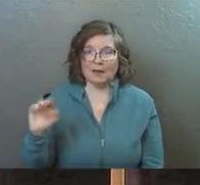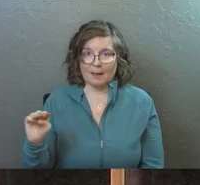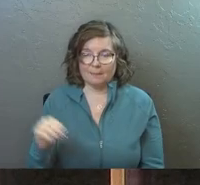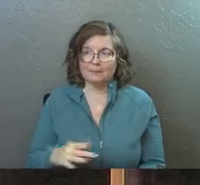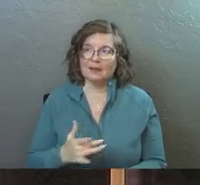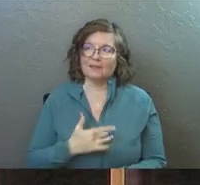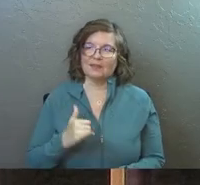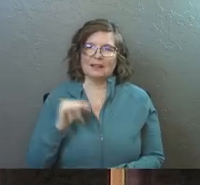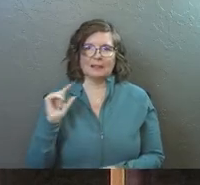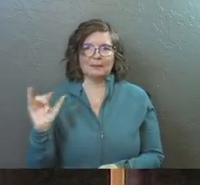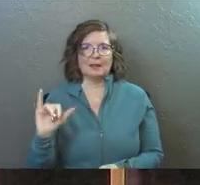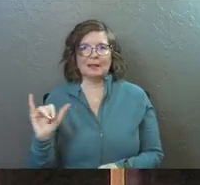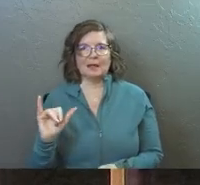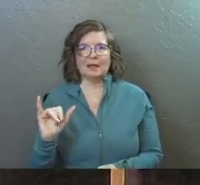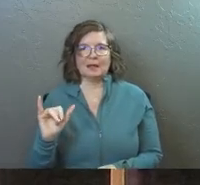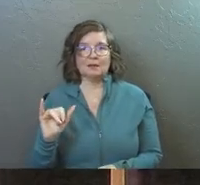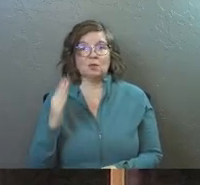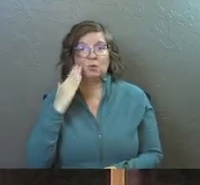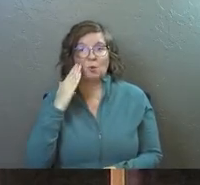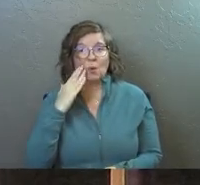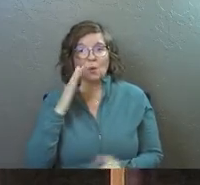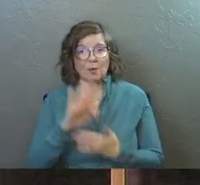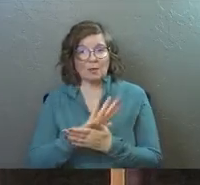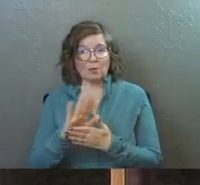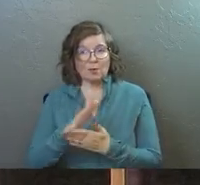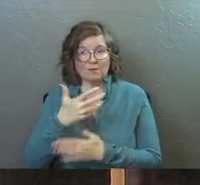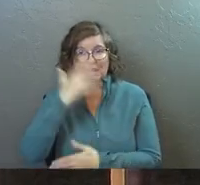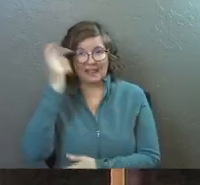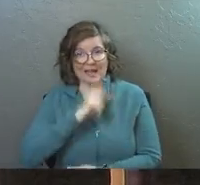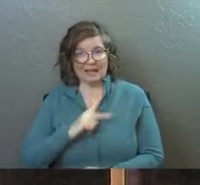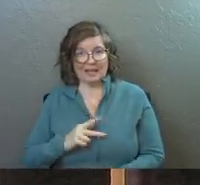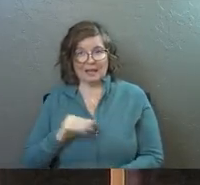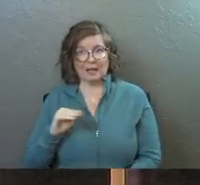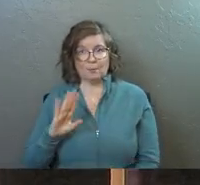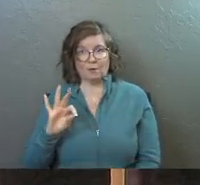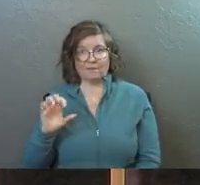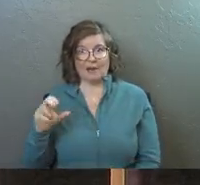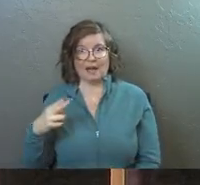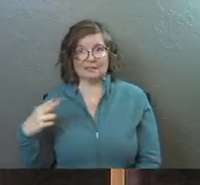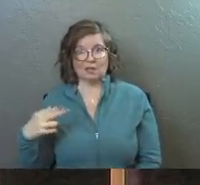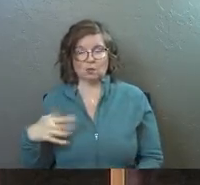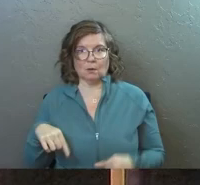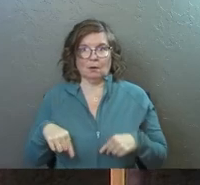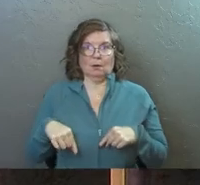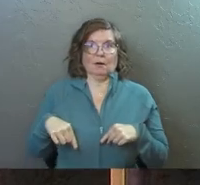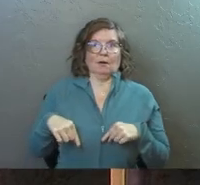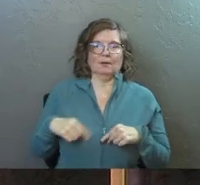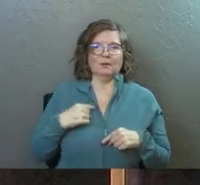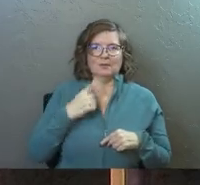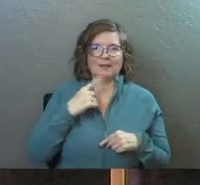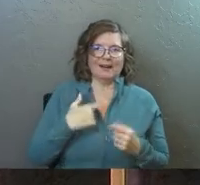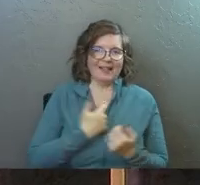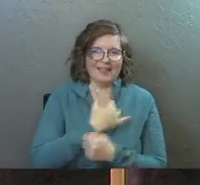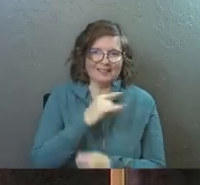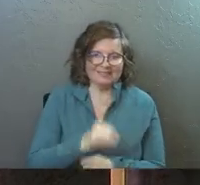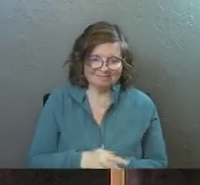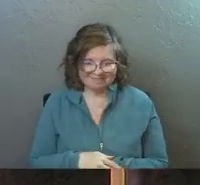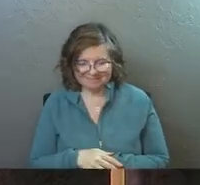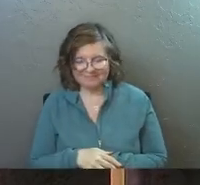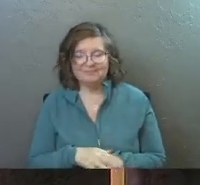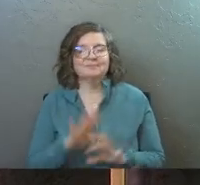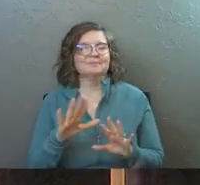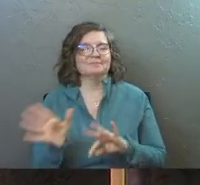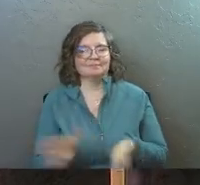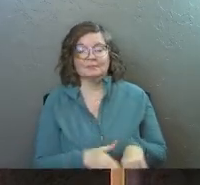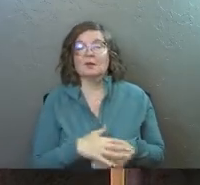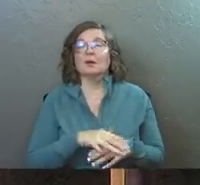I feel like it's a little bit like Mufasa in Lion King, you know? So you just kind of tremble a little bit when you say it. I love it. So